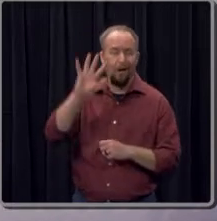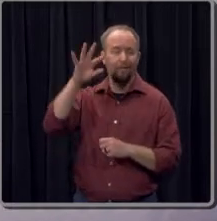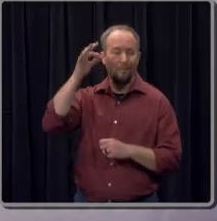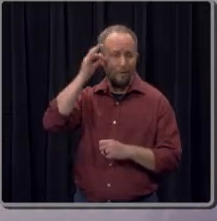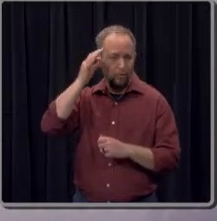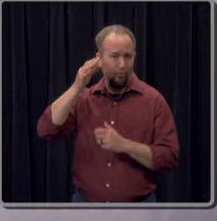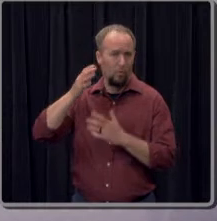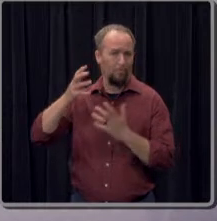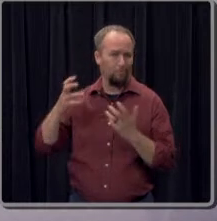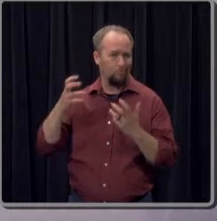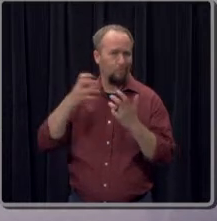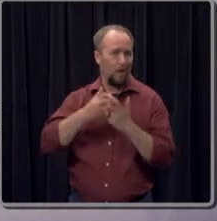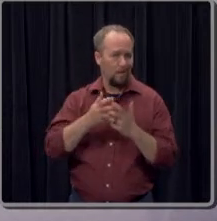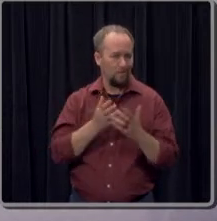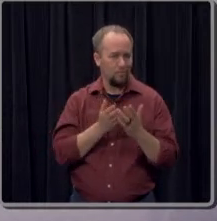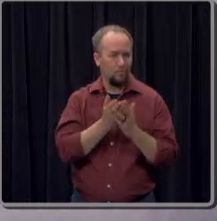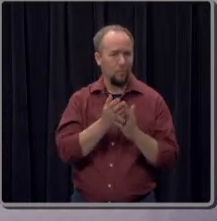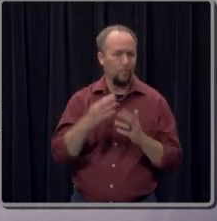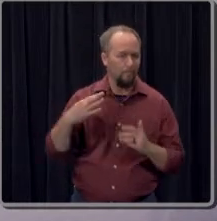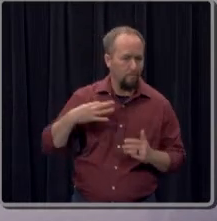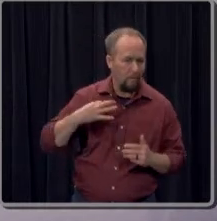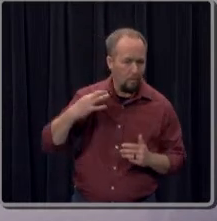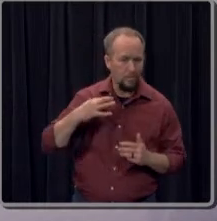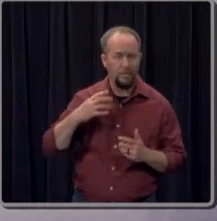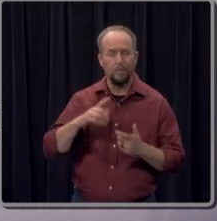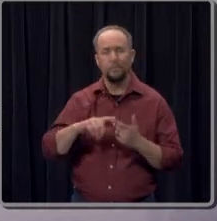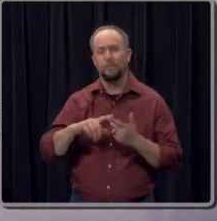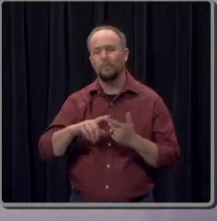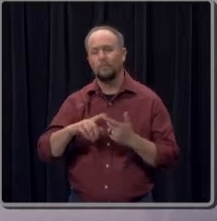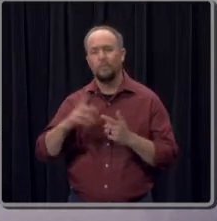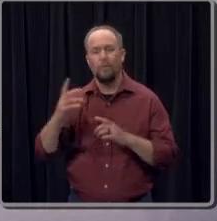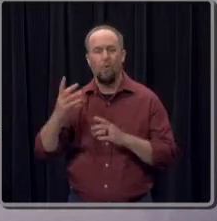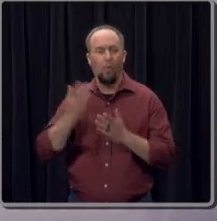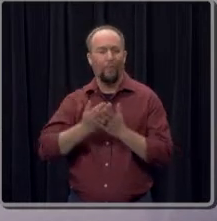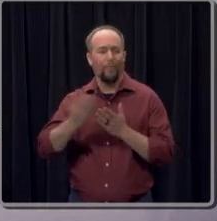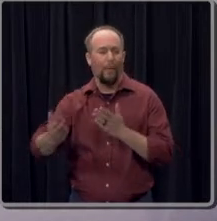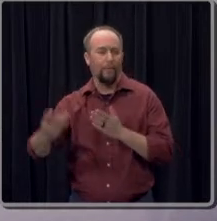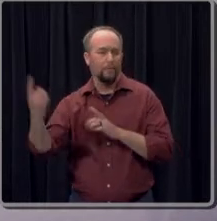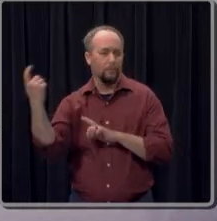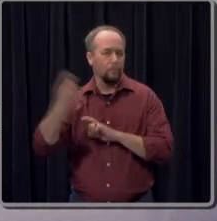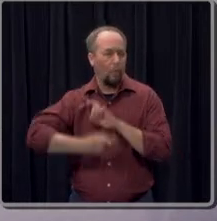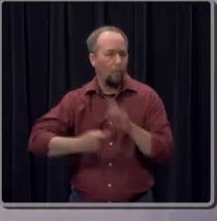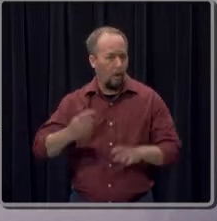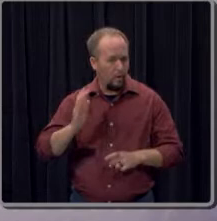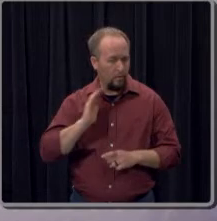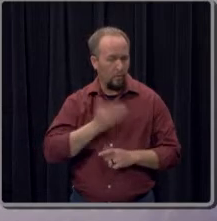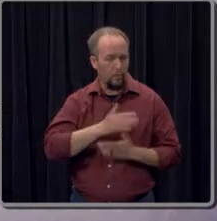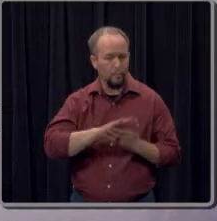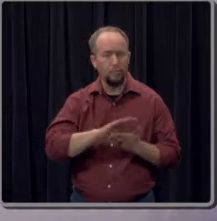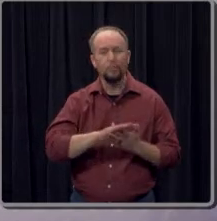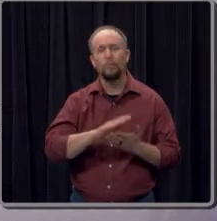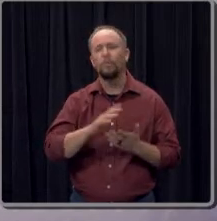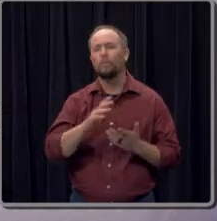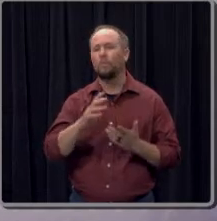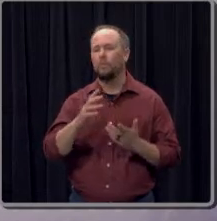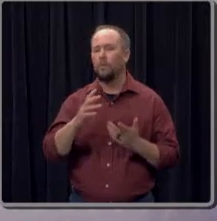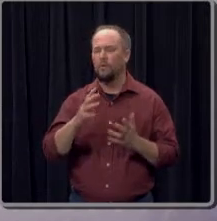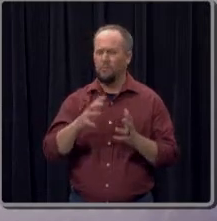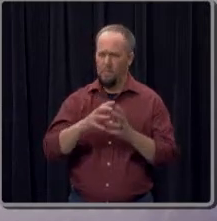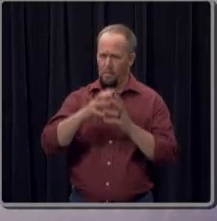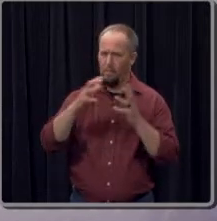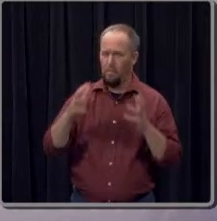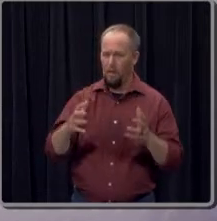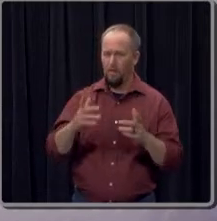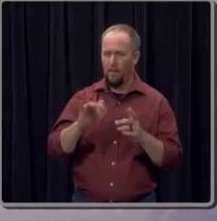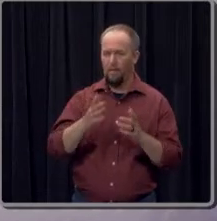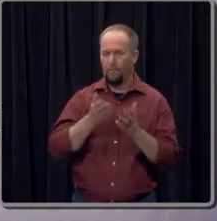that we get through volunteers, we get through in-kind good donations, and we get a lot of our in-kind through